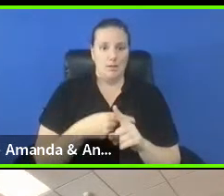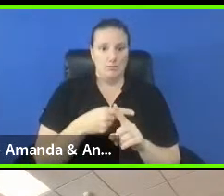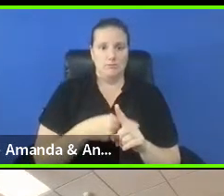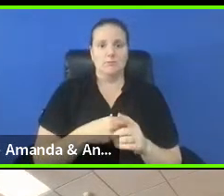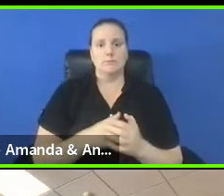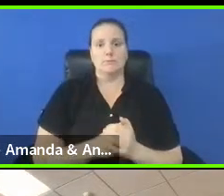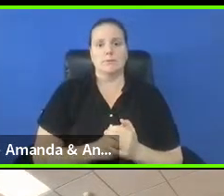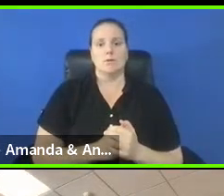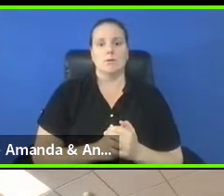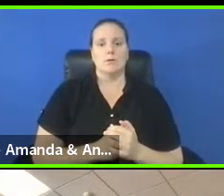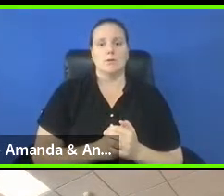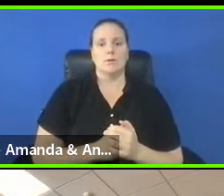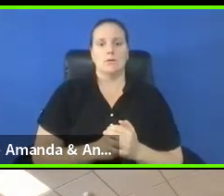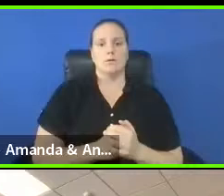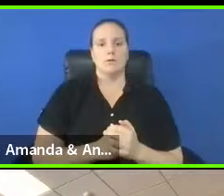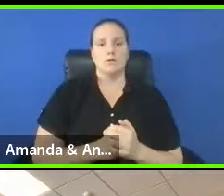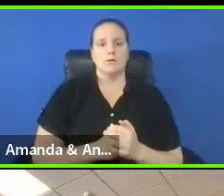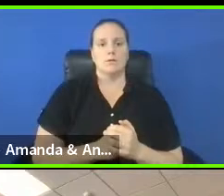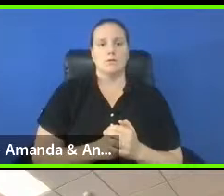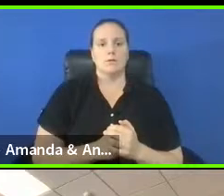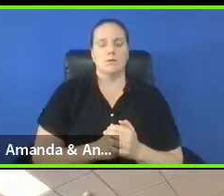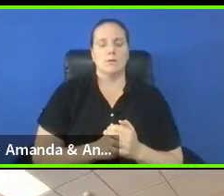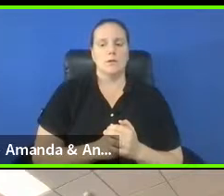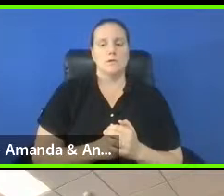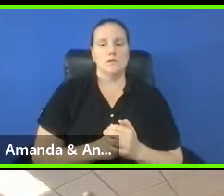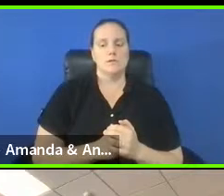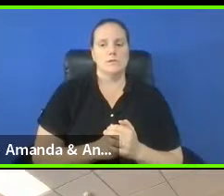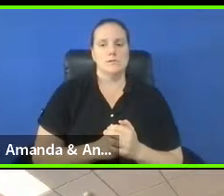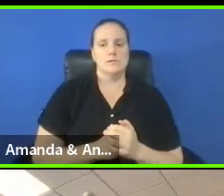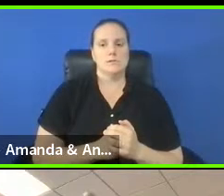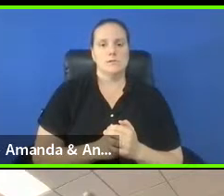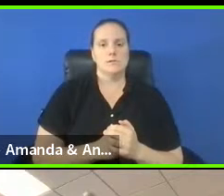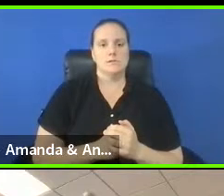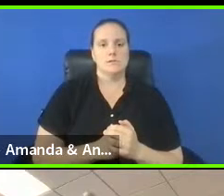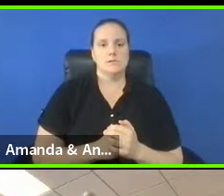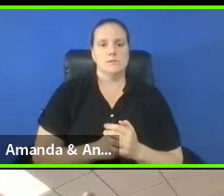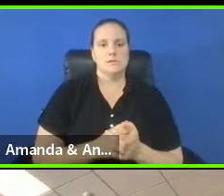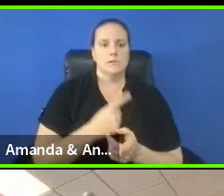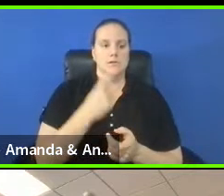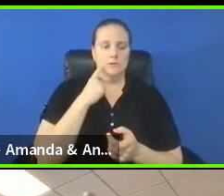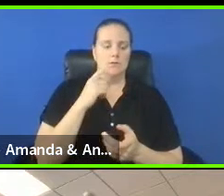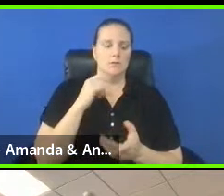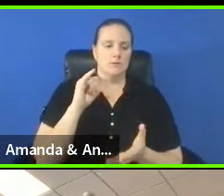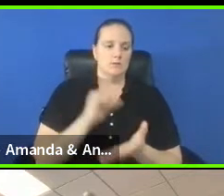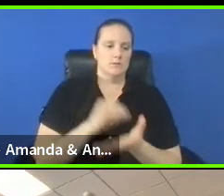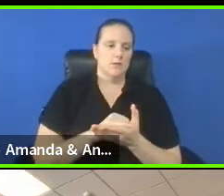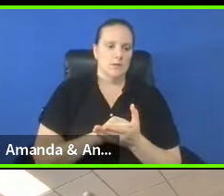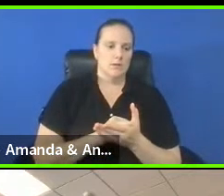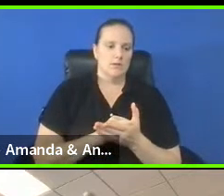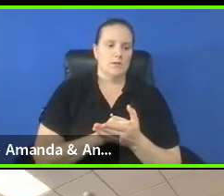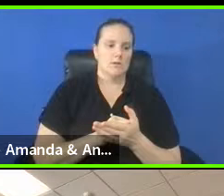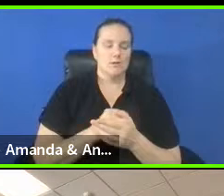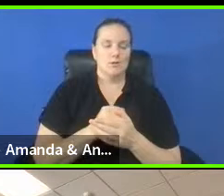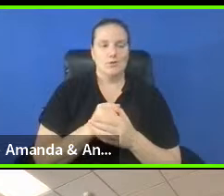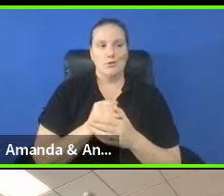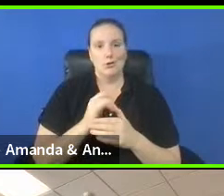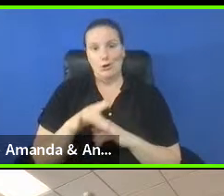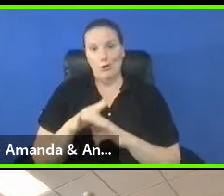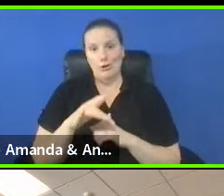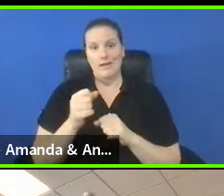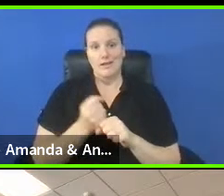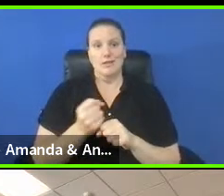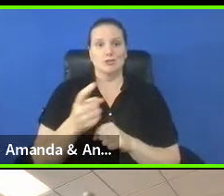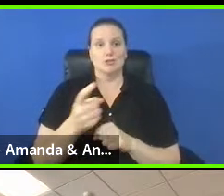hopefully, as we are into early to mid next year, start having